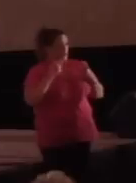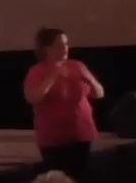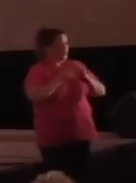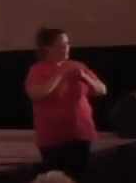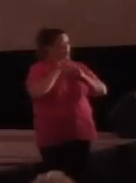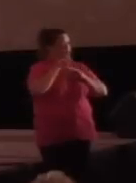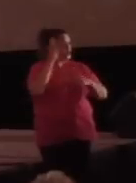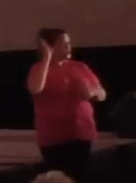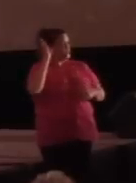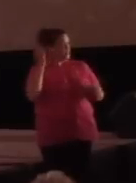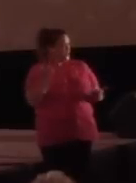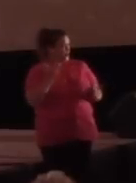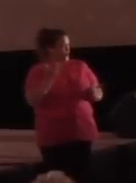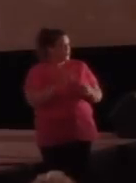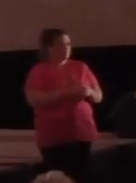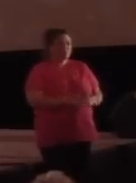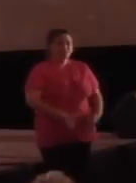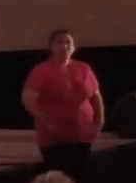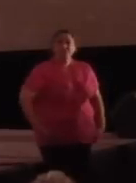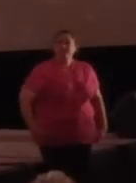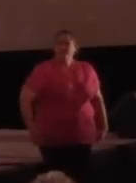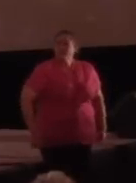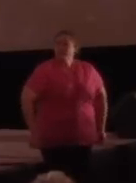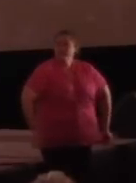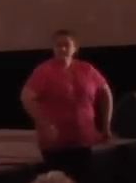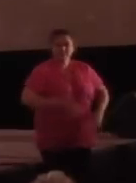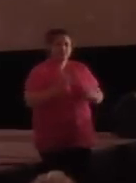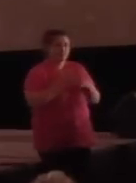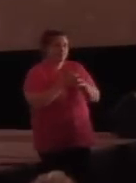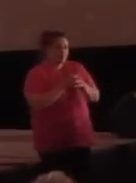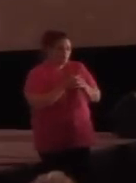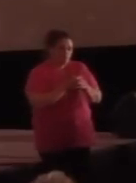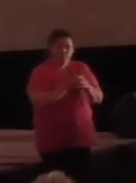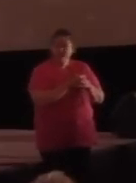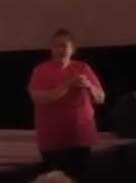You know, the reaction, and I'm still, and I hopefully I won't get teary